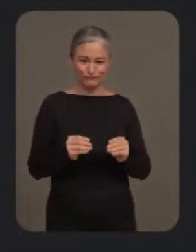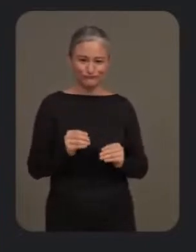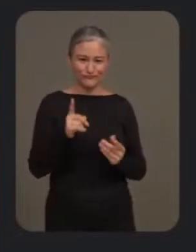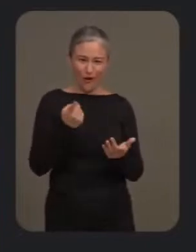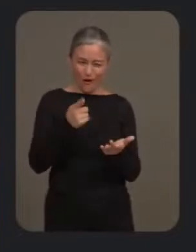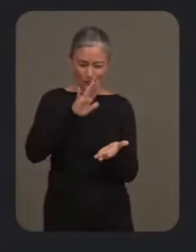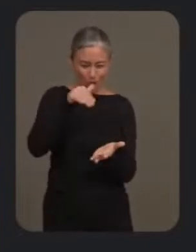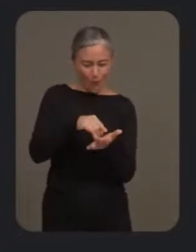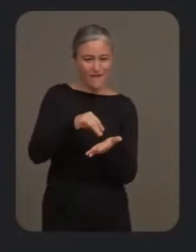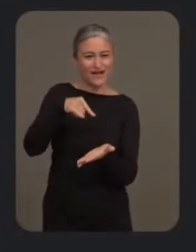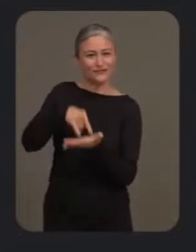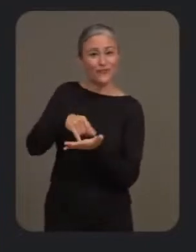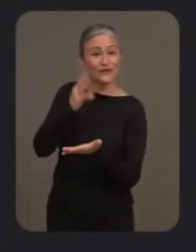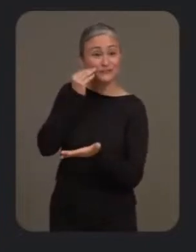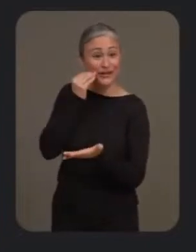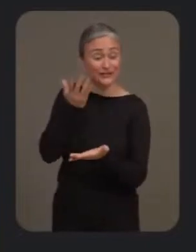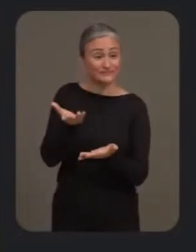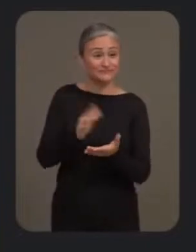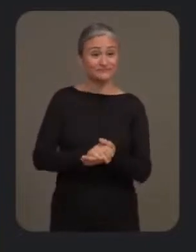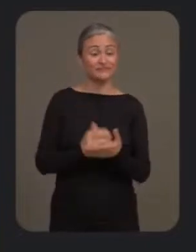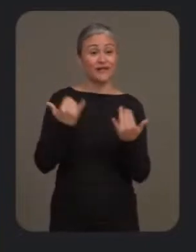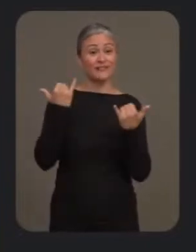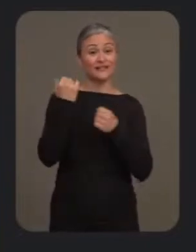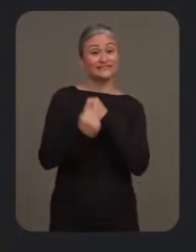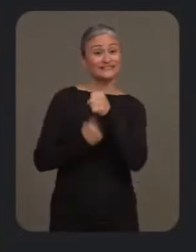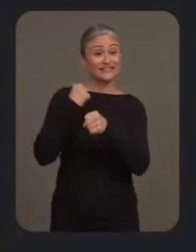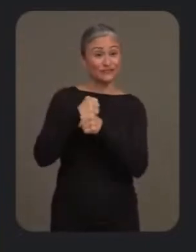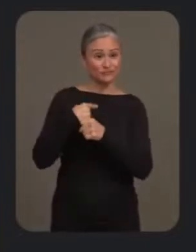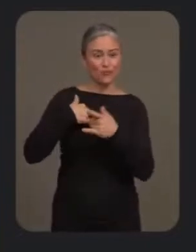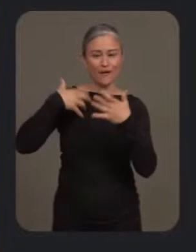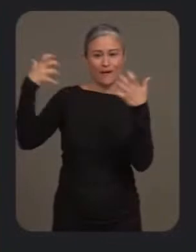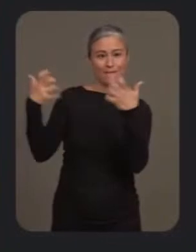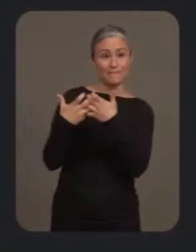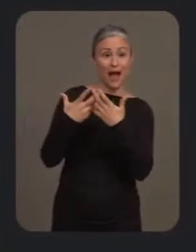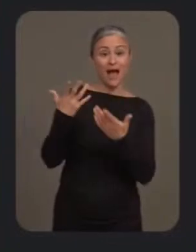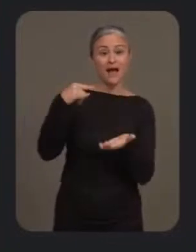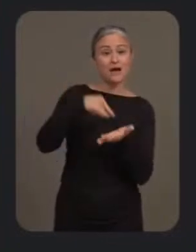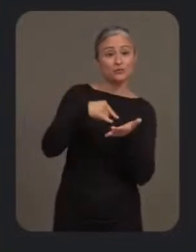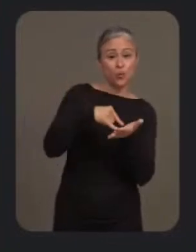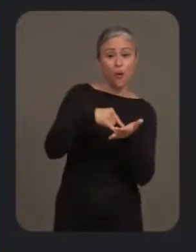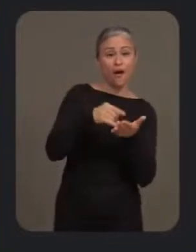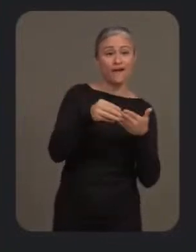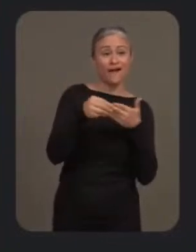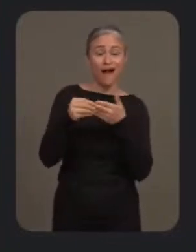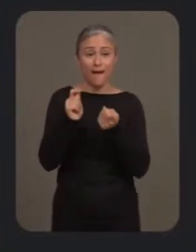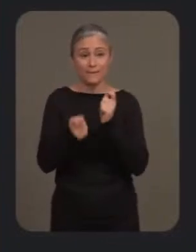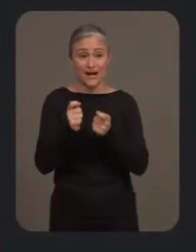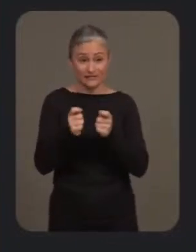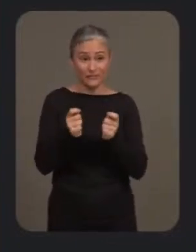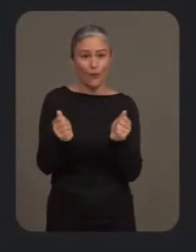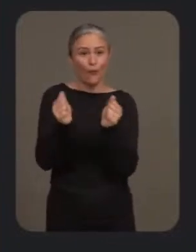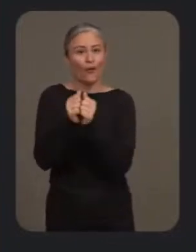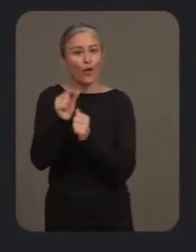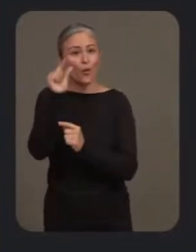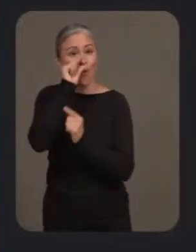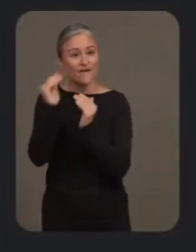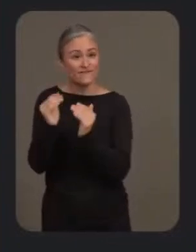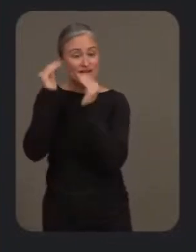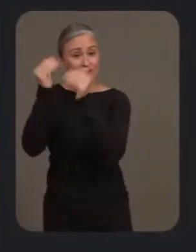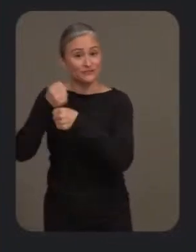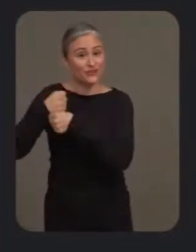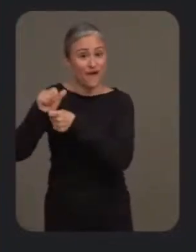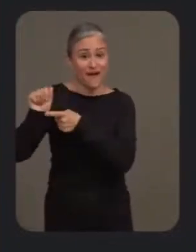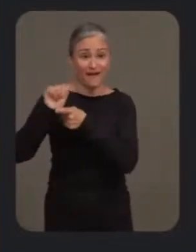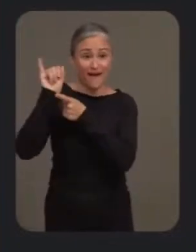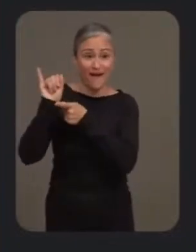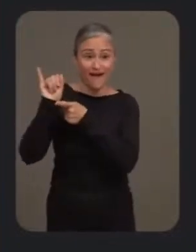core of the Android experience. This year, we're combining Android's guided customization with Google's advances in generative